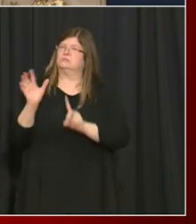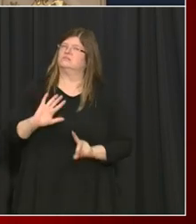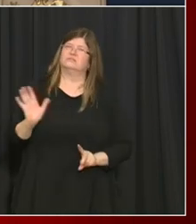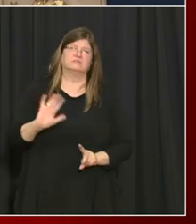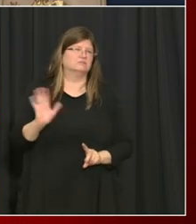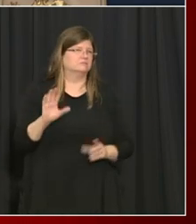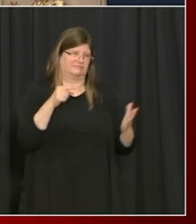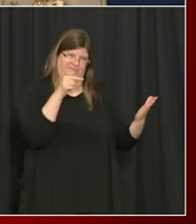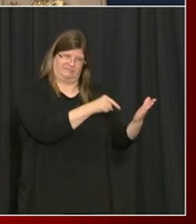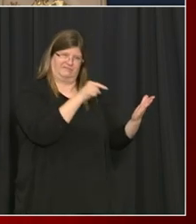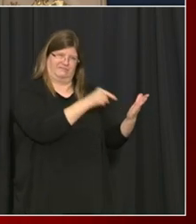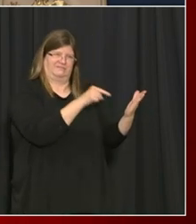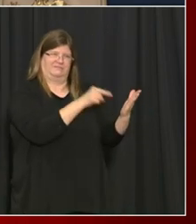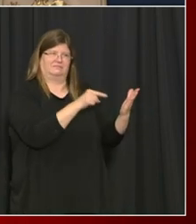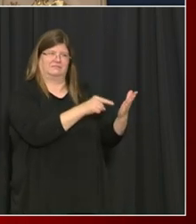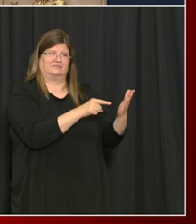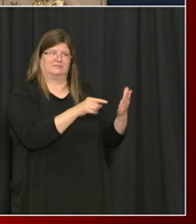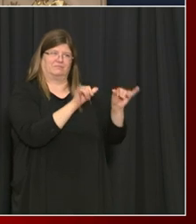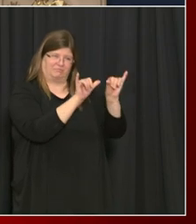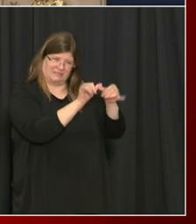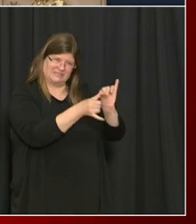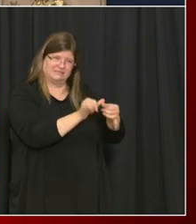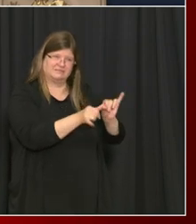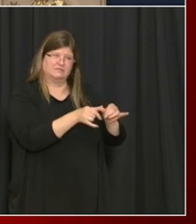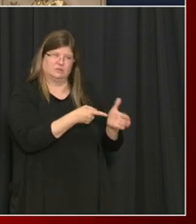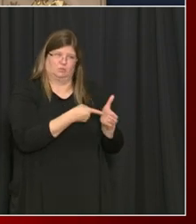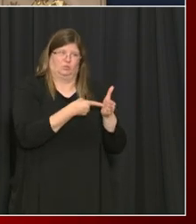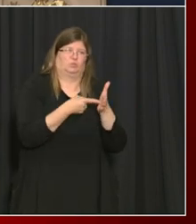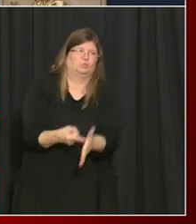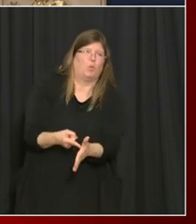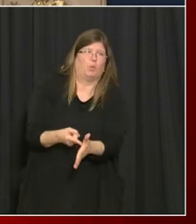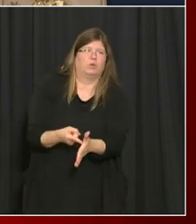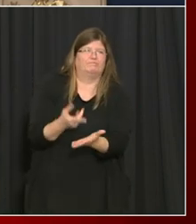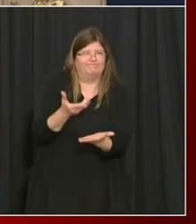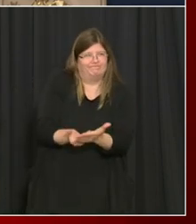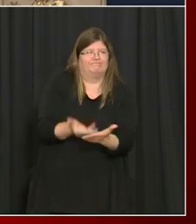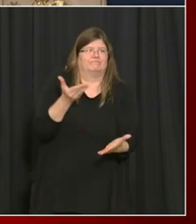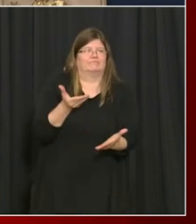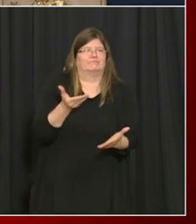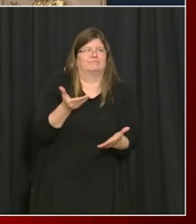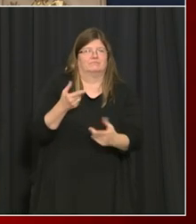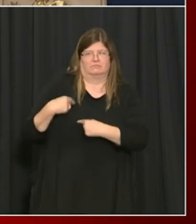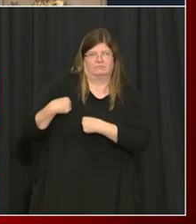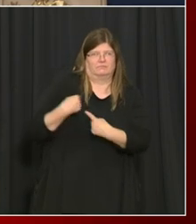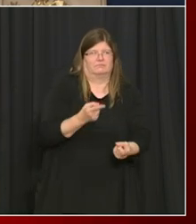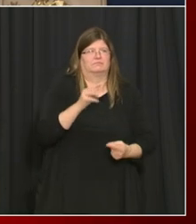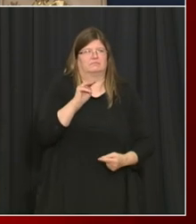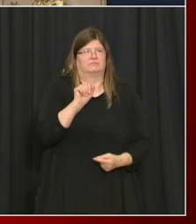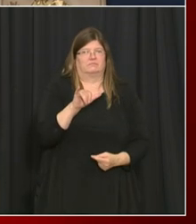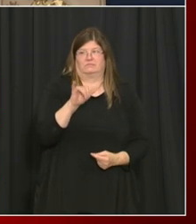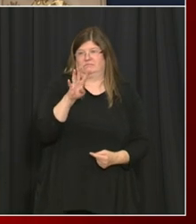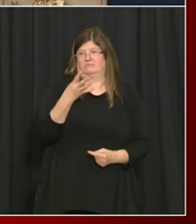for reopening have been consistently discussed since May the 4th, and they haven't changed.